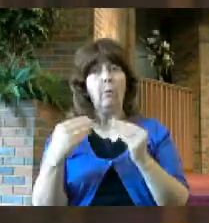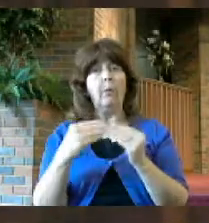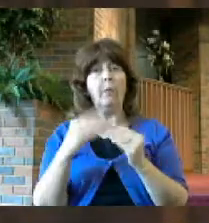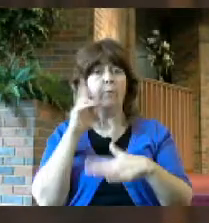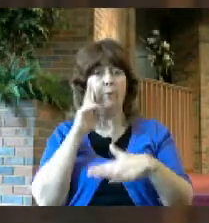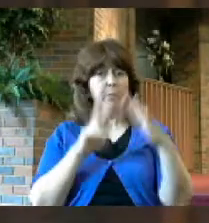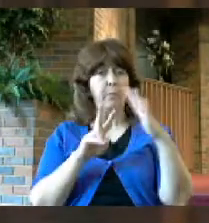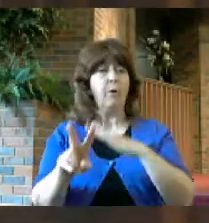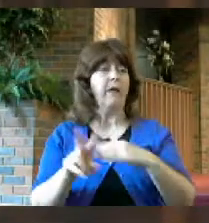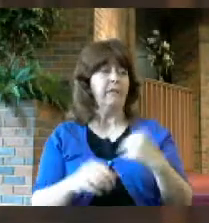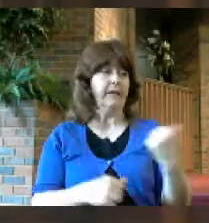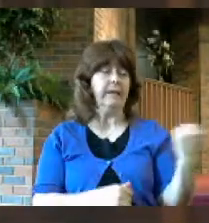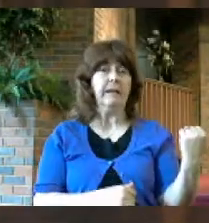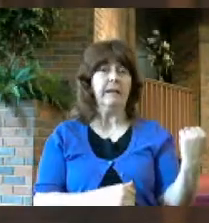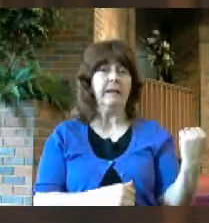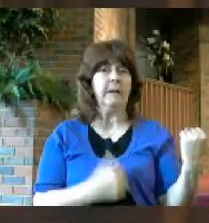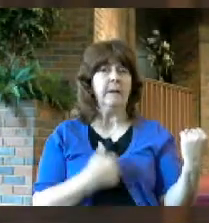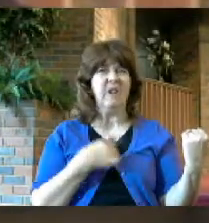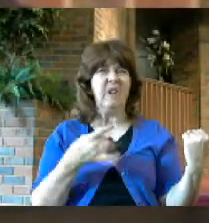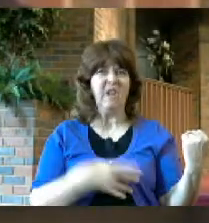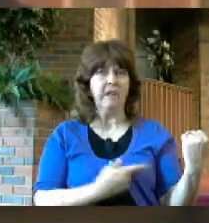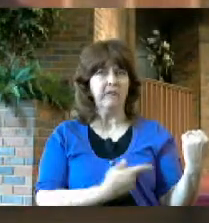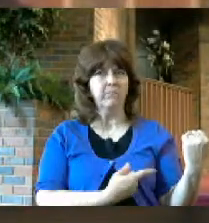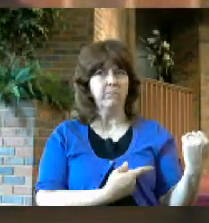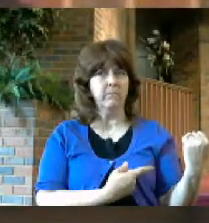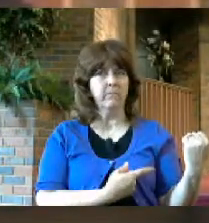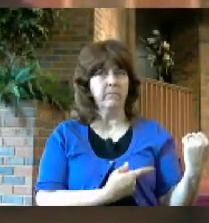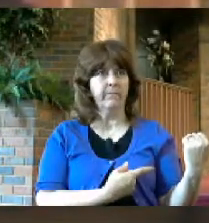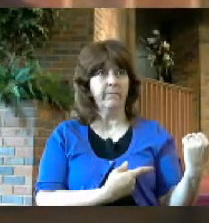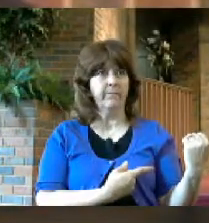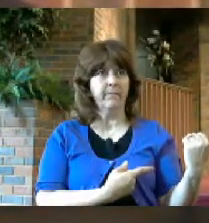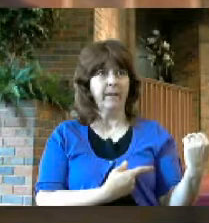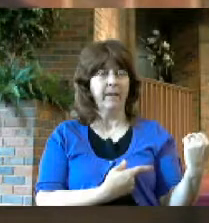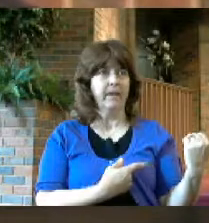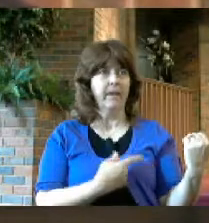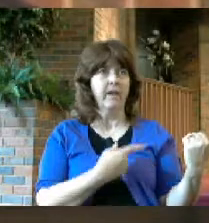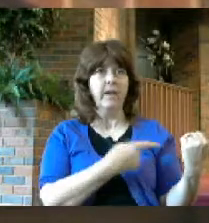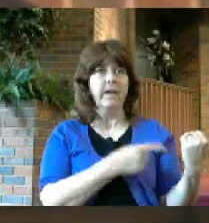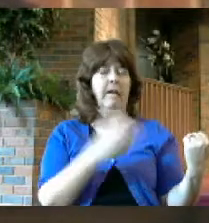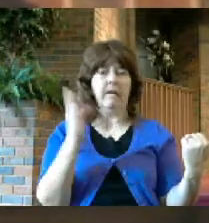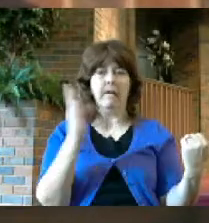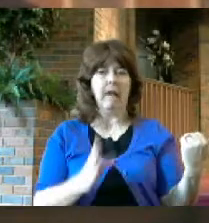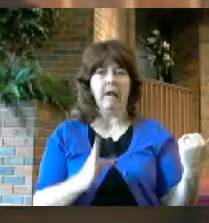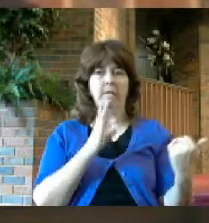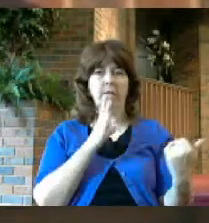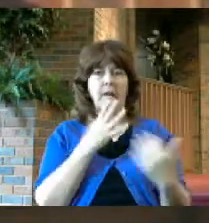but I hate him because he never says anything good about me."